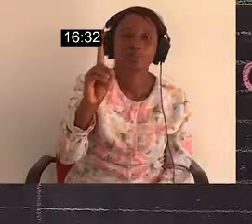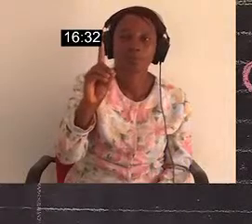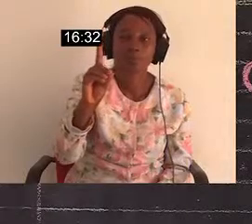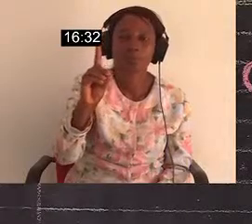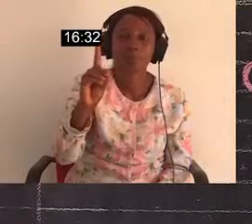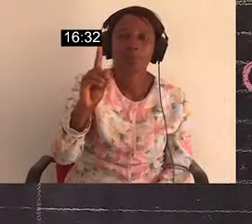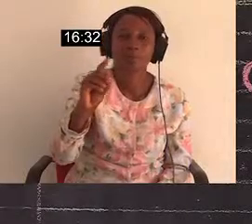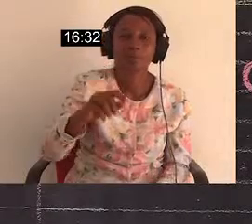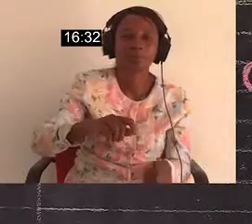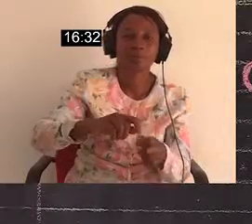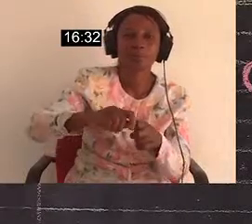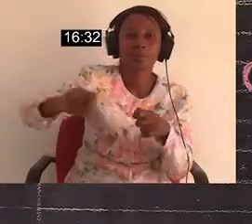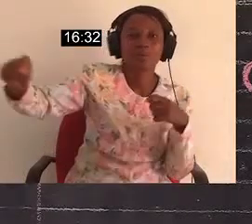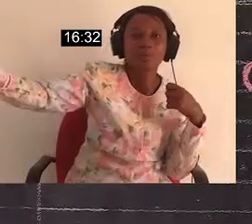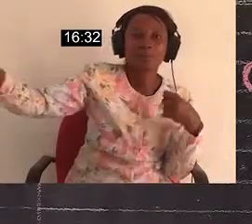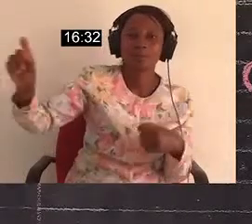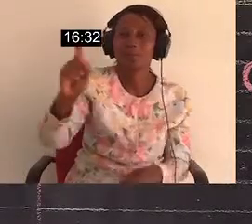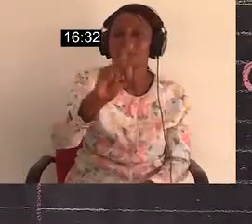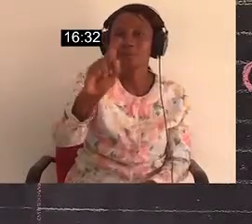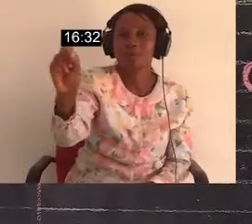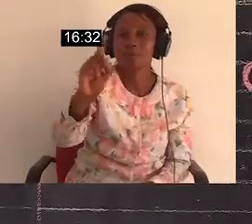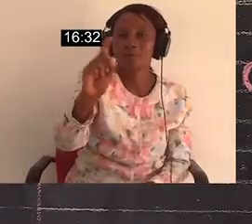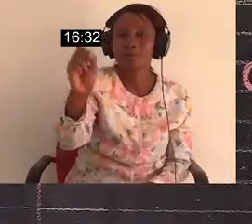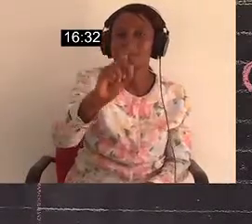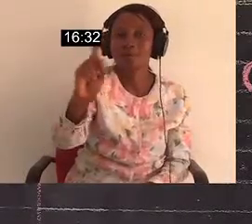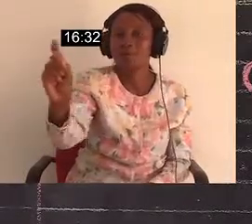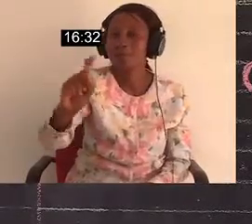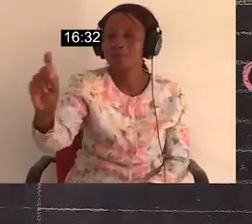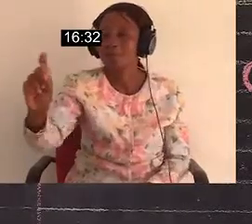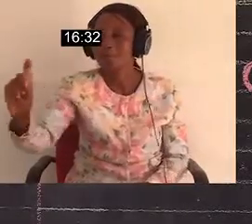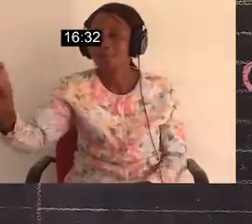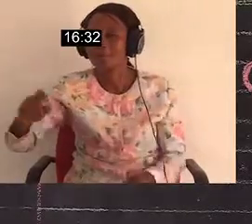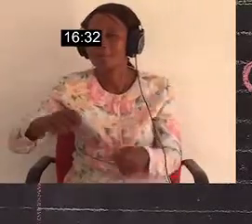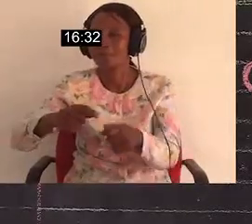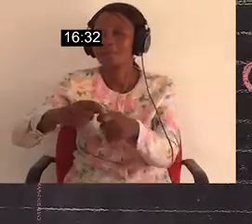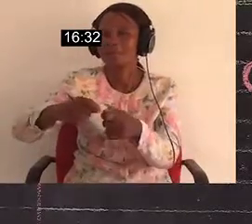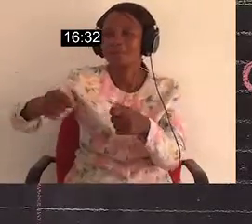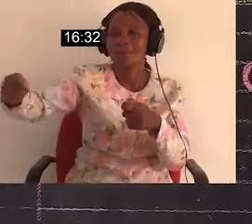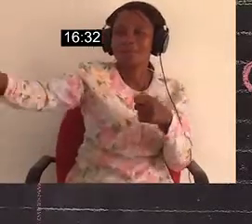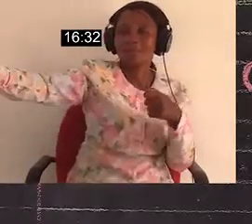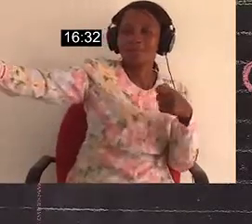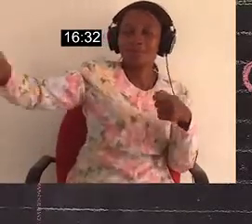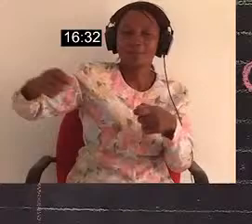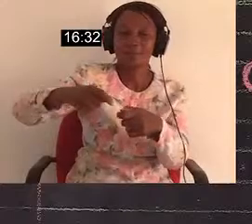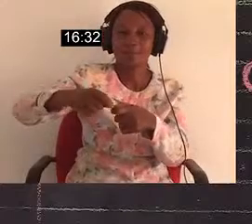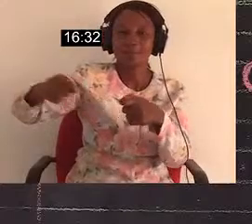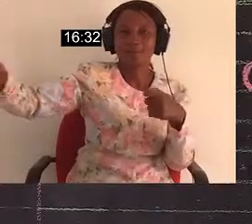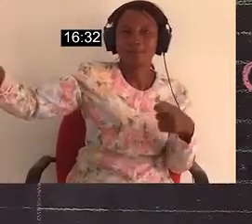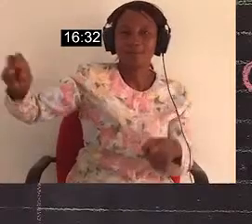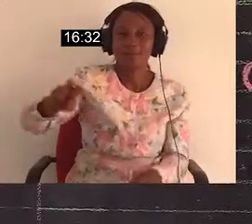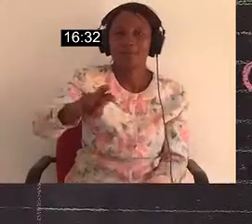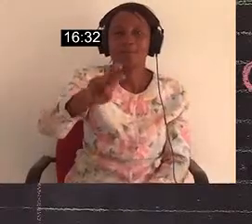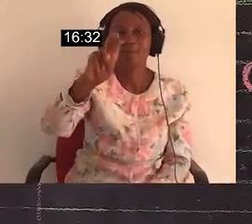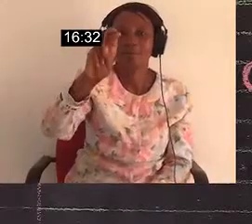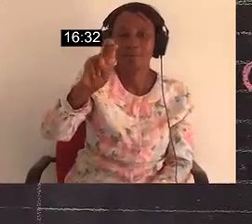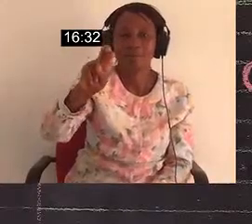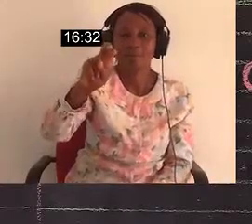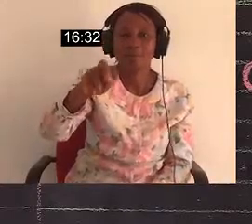Rod. We have rod. And the sound is there.